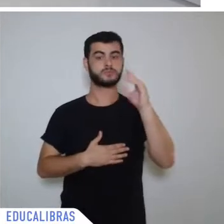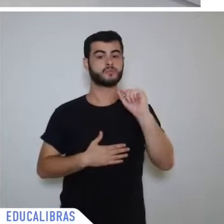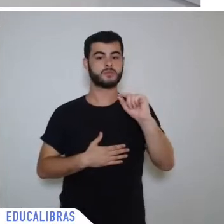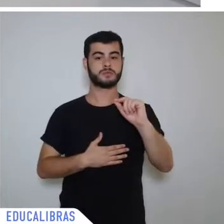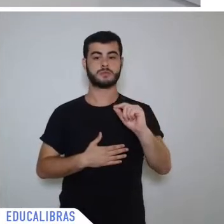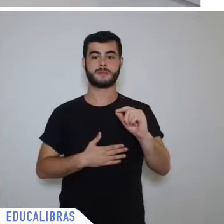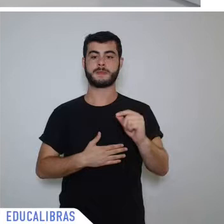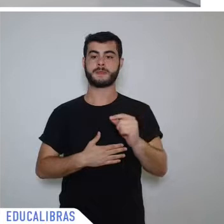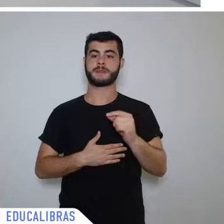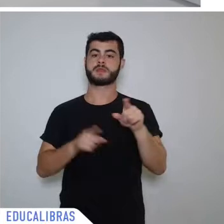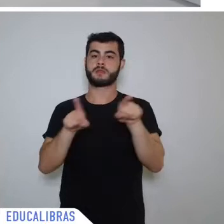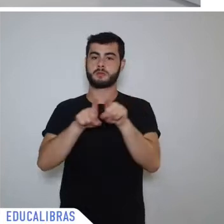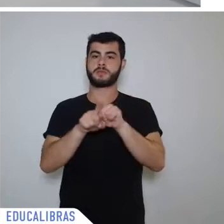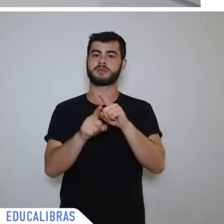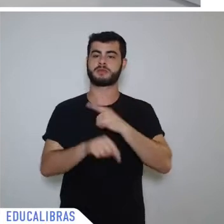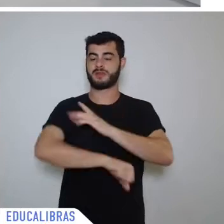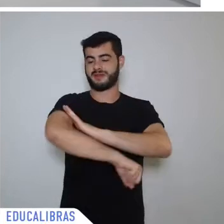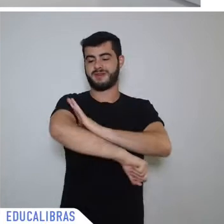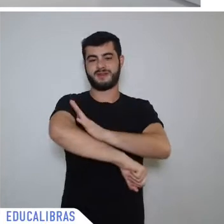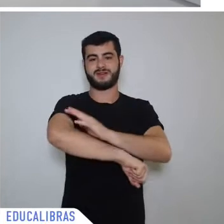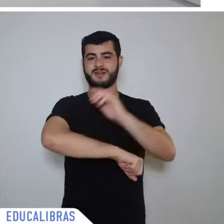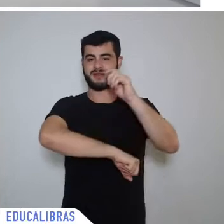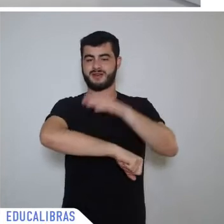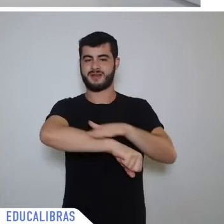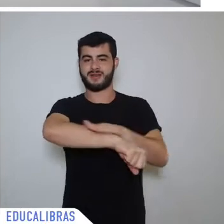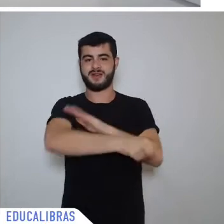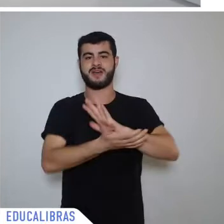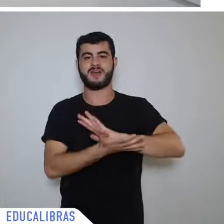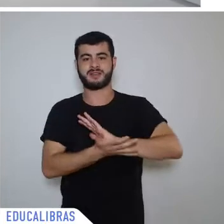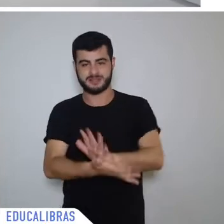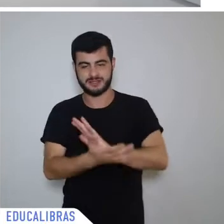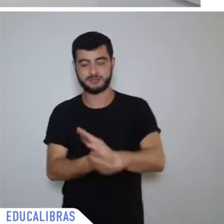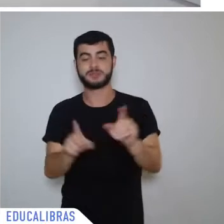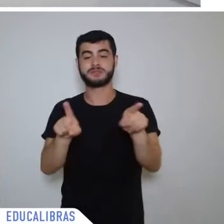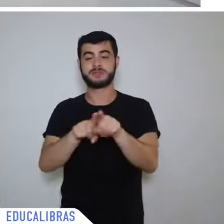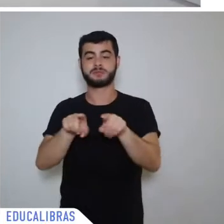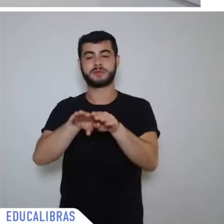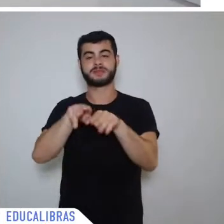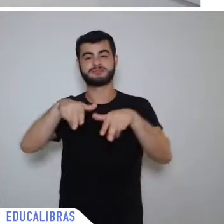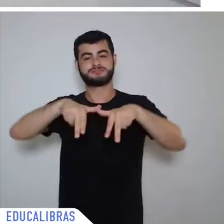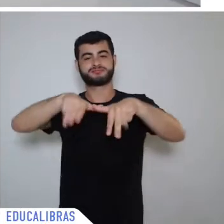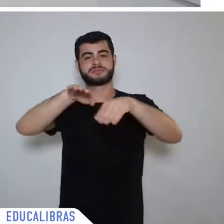to several aspects of community living.